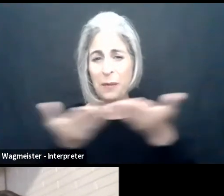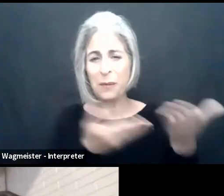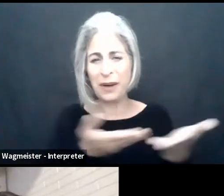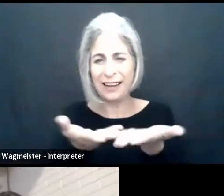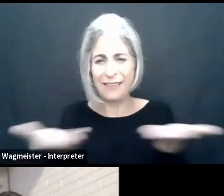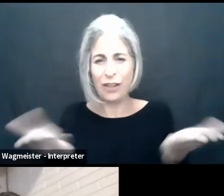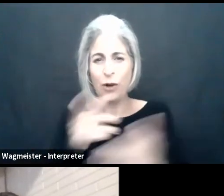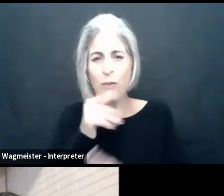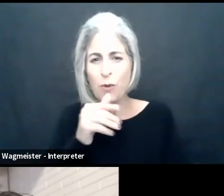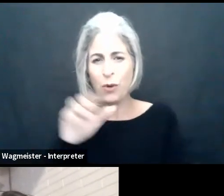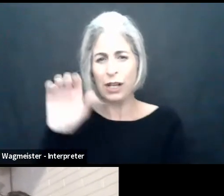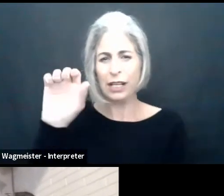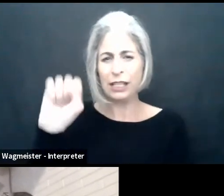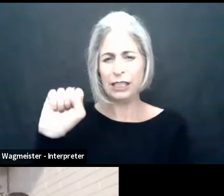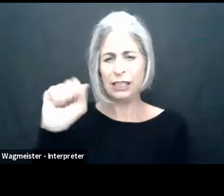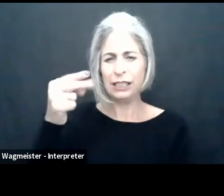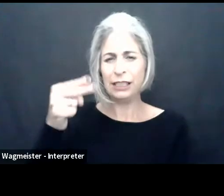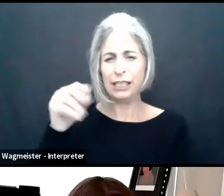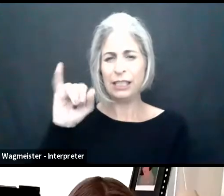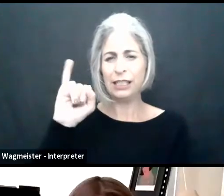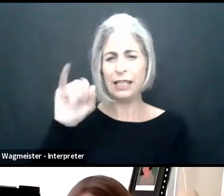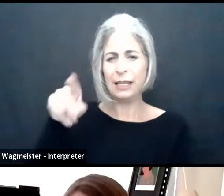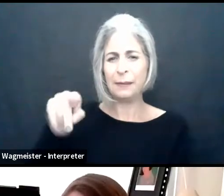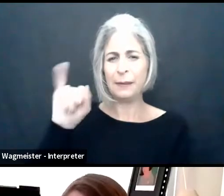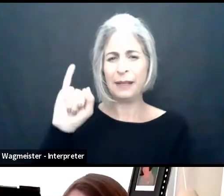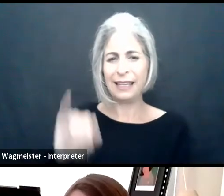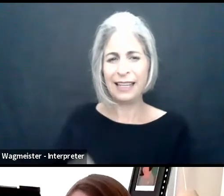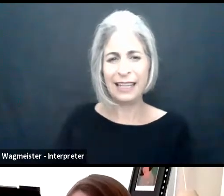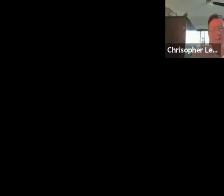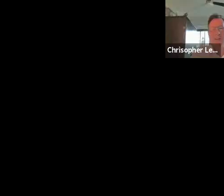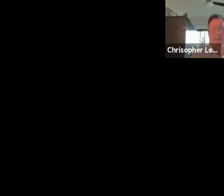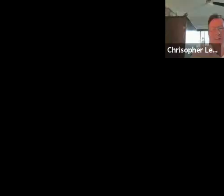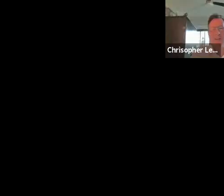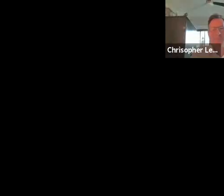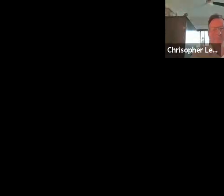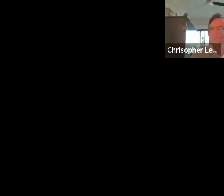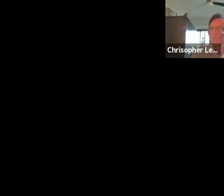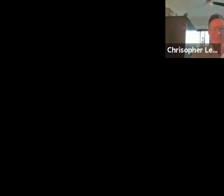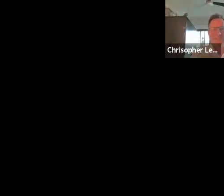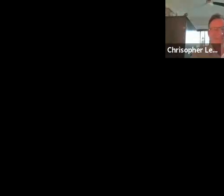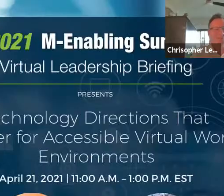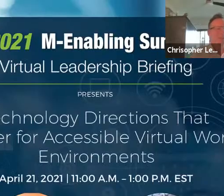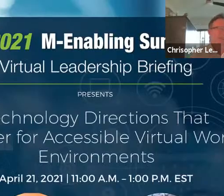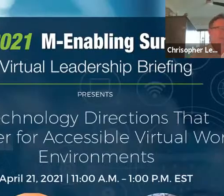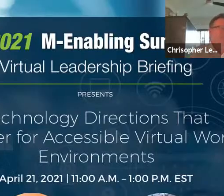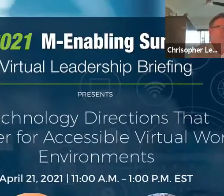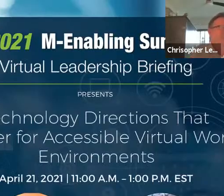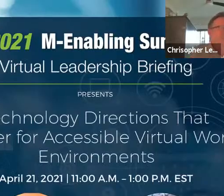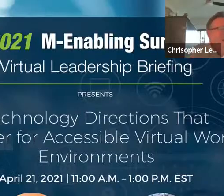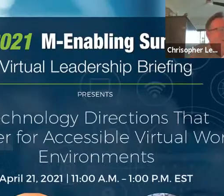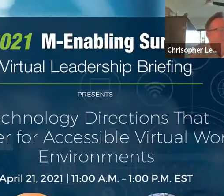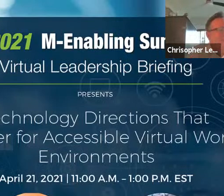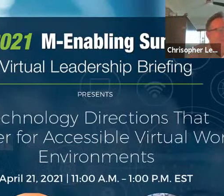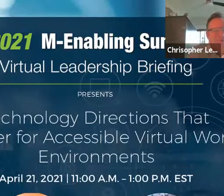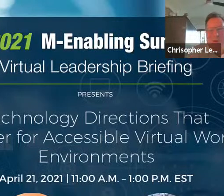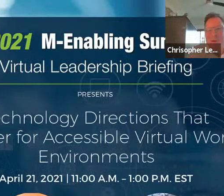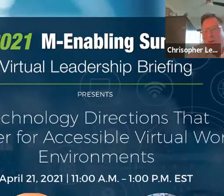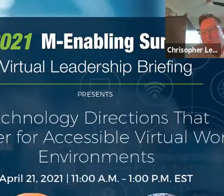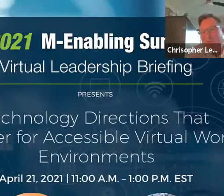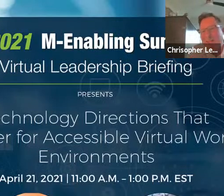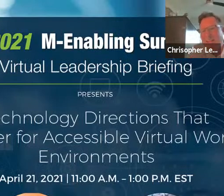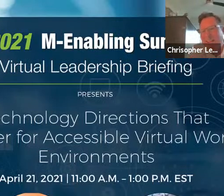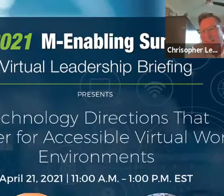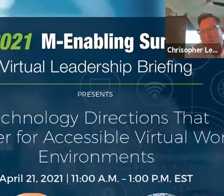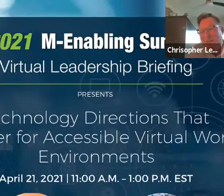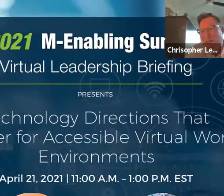floor Shelby, and I would just share my screen here. Shelby Kapoor and Jennifer Flory.